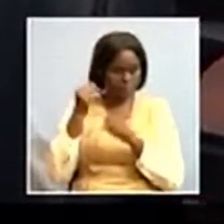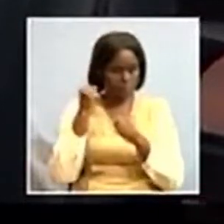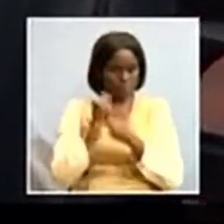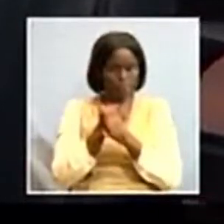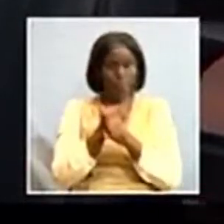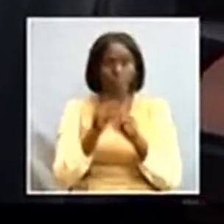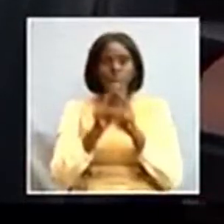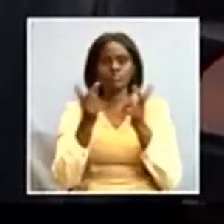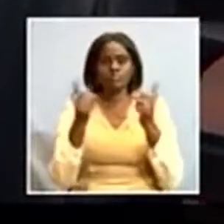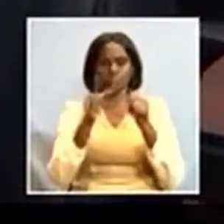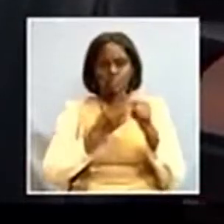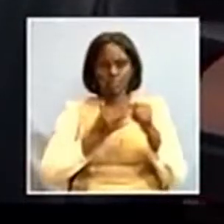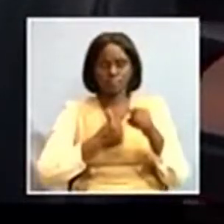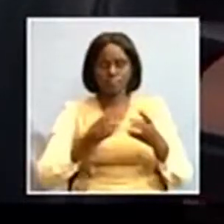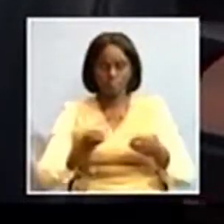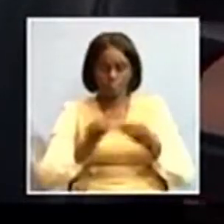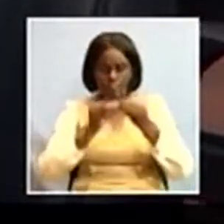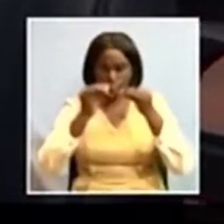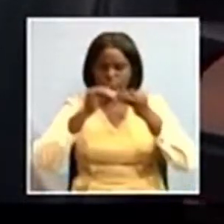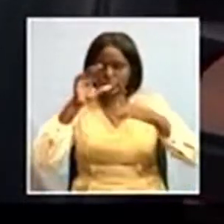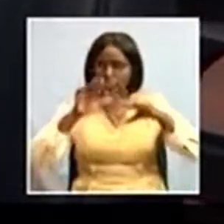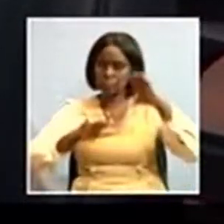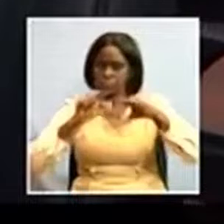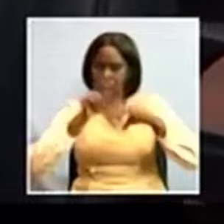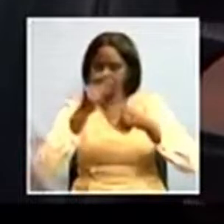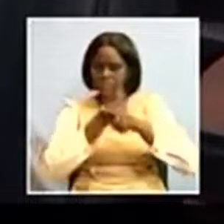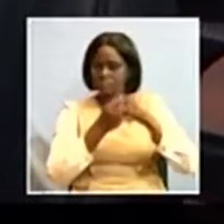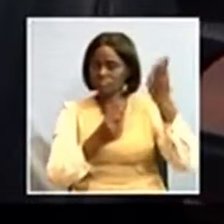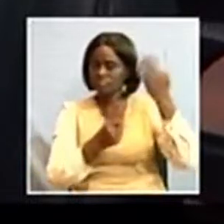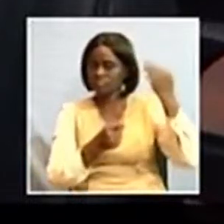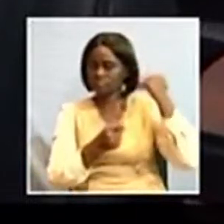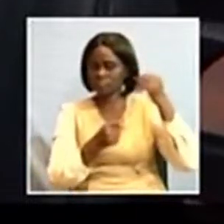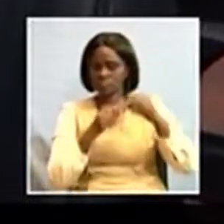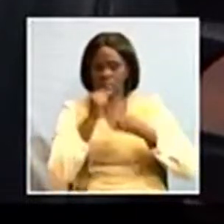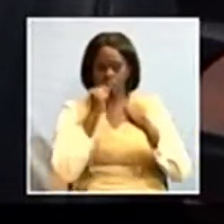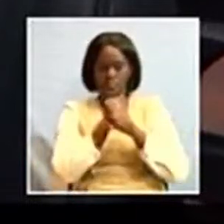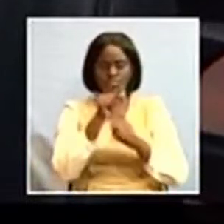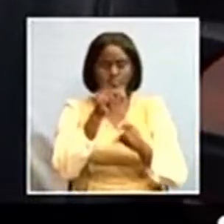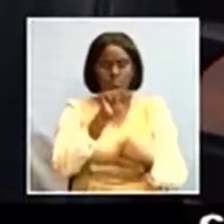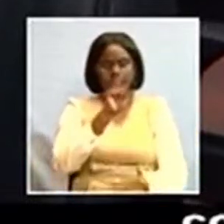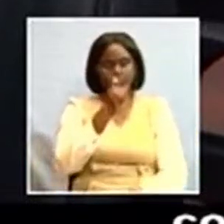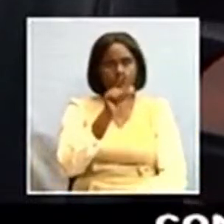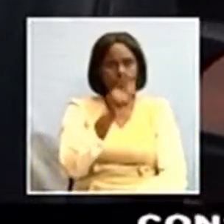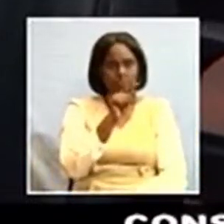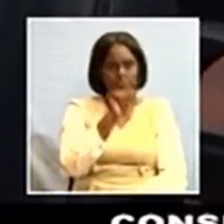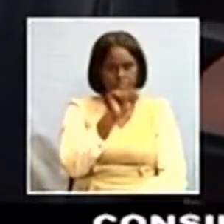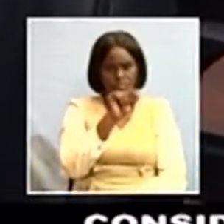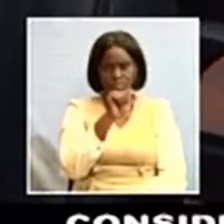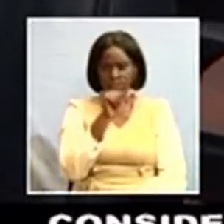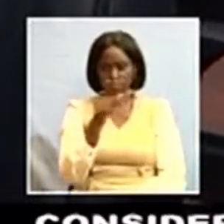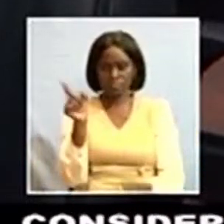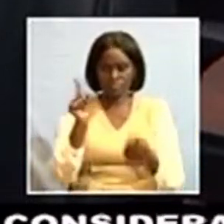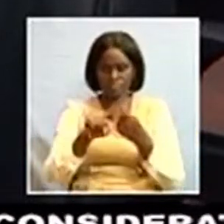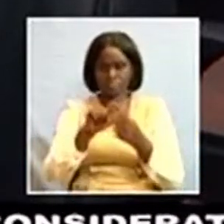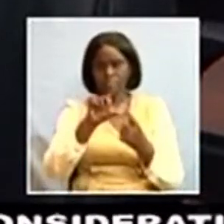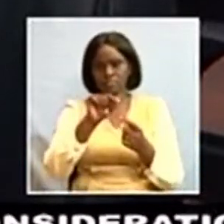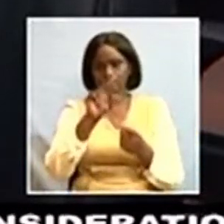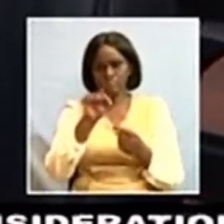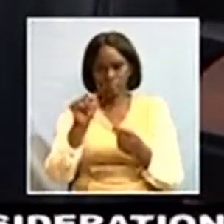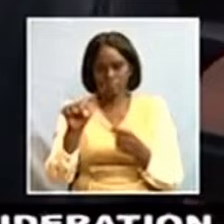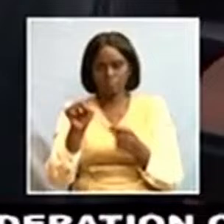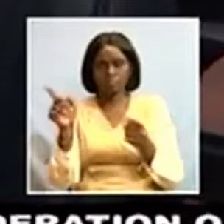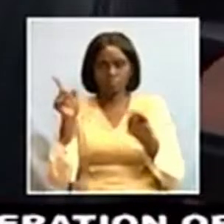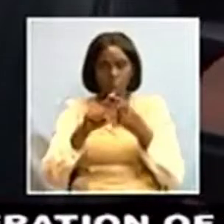years. So when I add the balance from the previous year of 2021 up to 2022 till